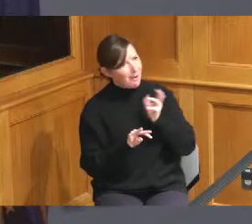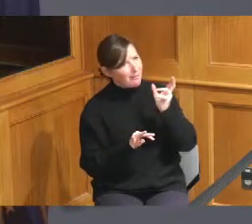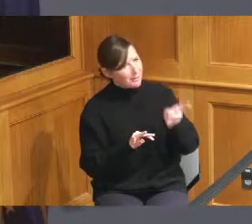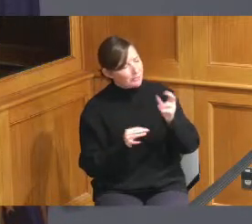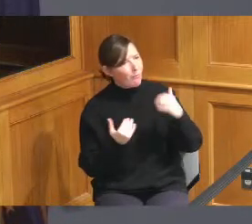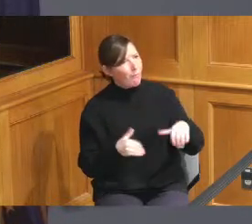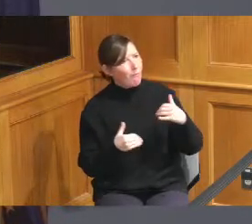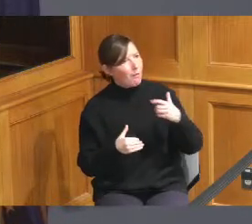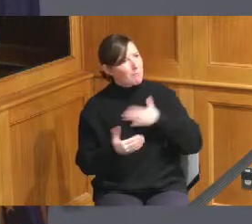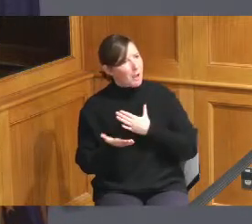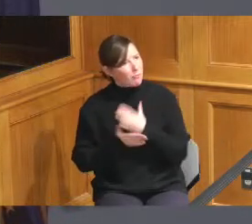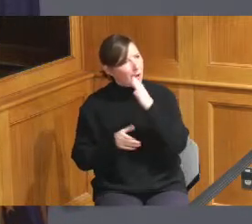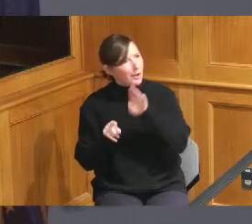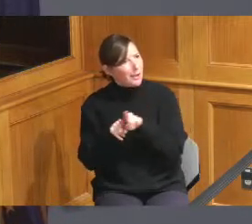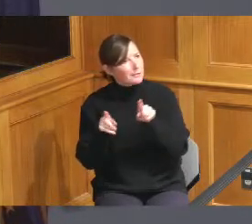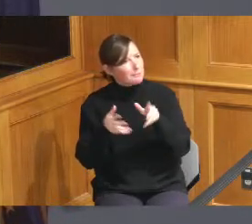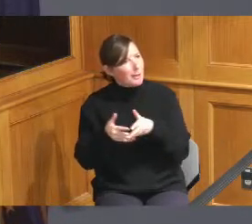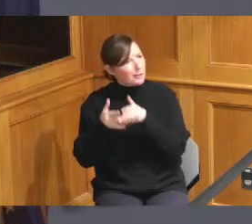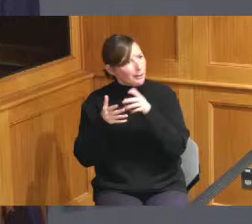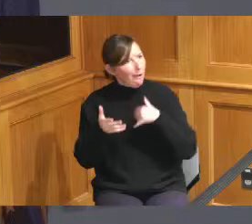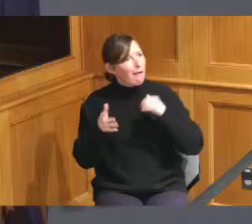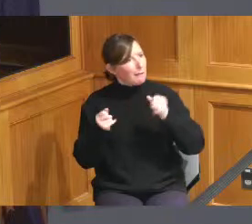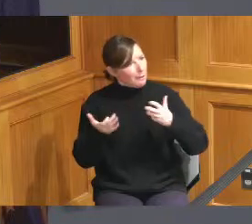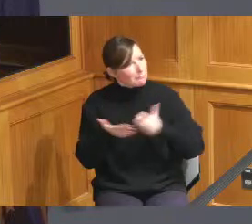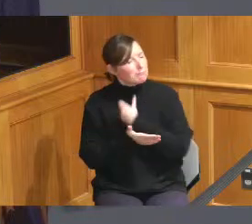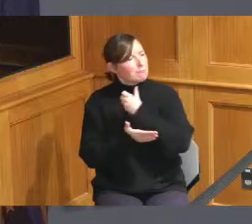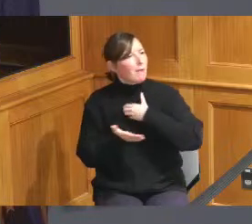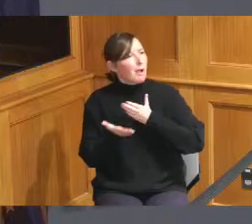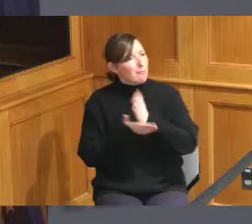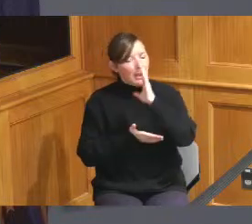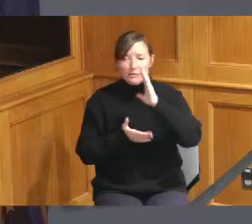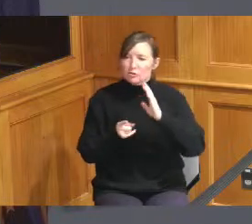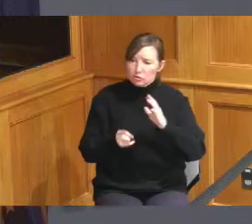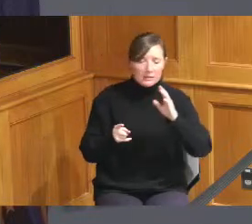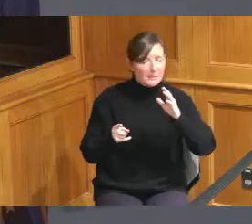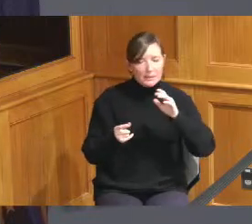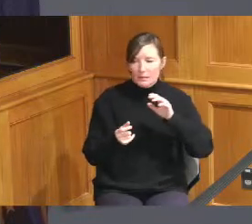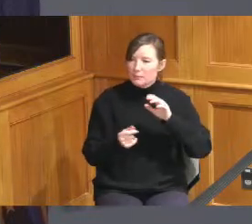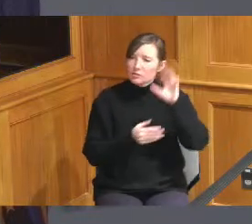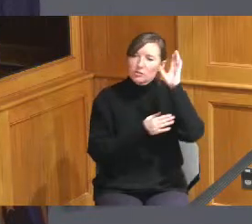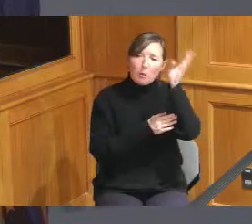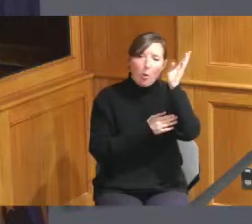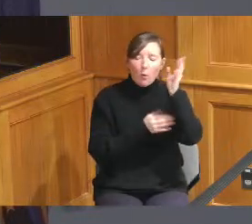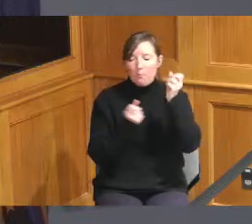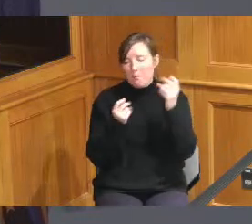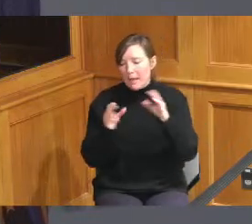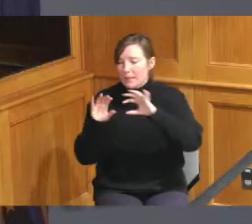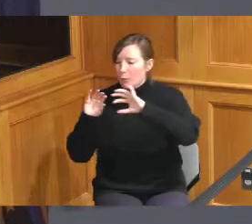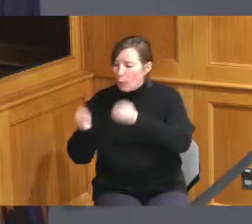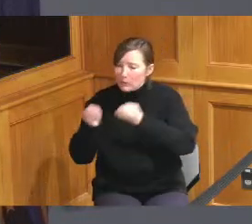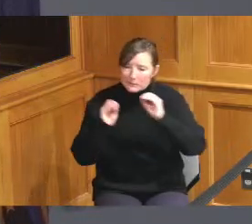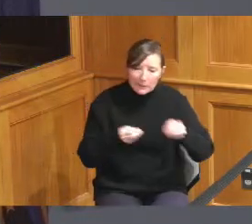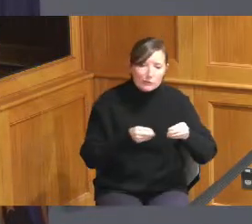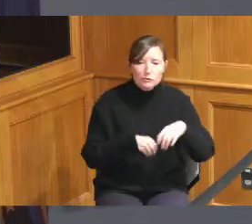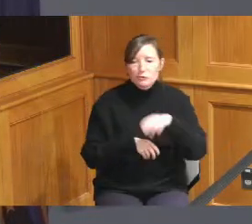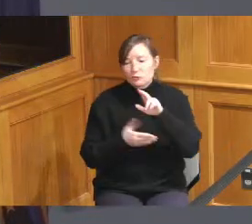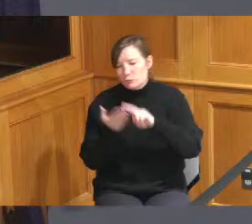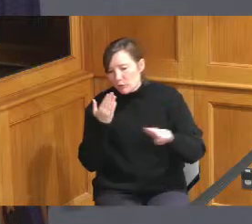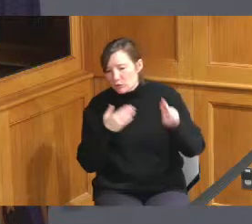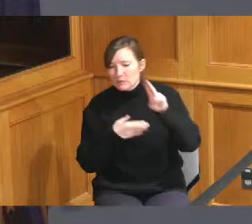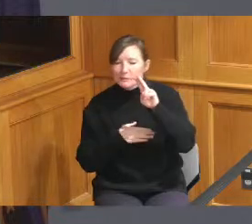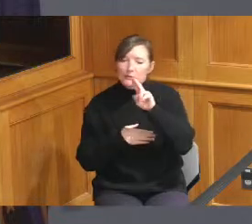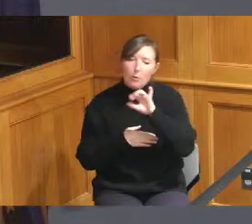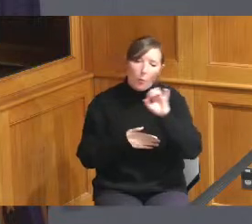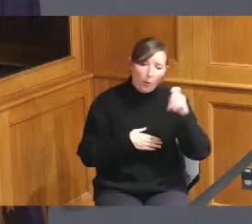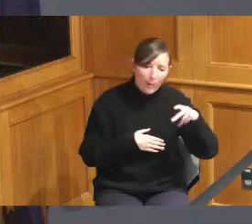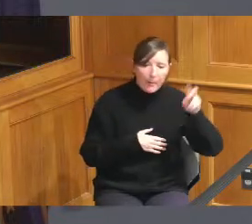as Americans. She has spoken to many organizations, universities, and corporations over the years.